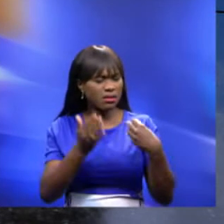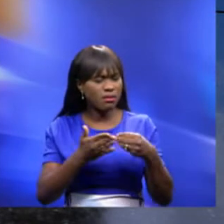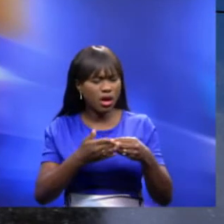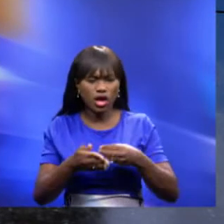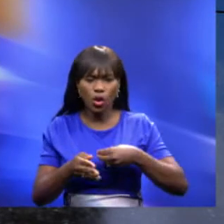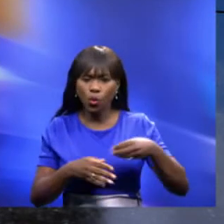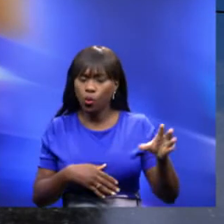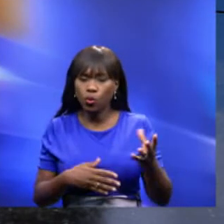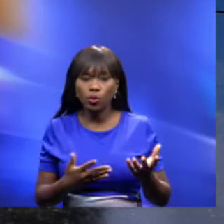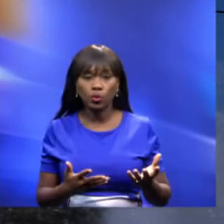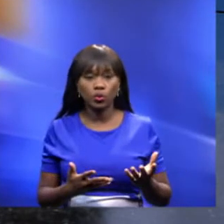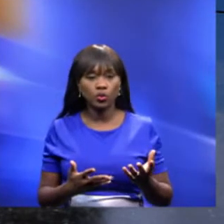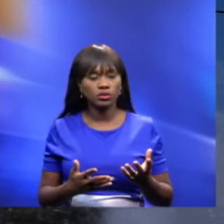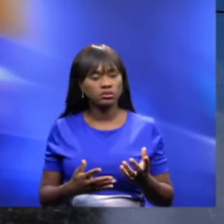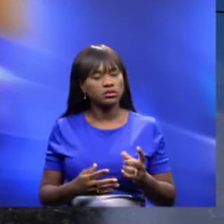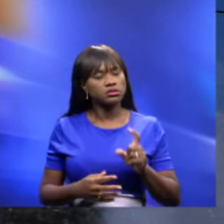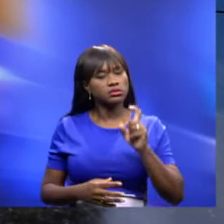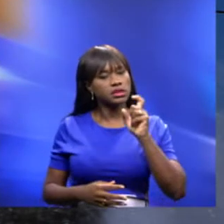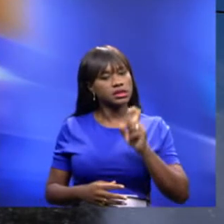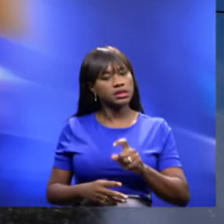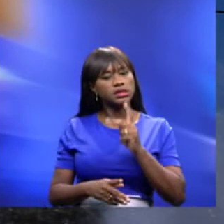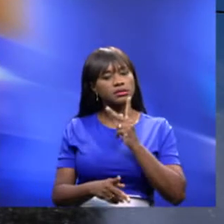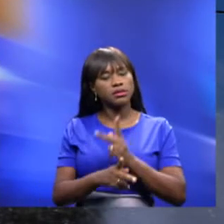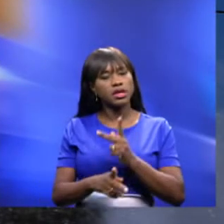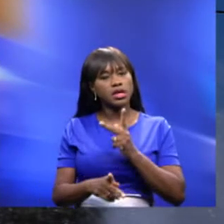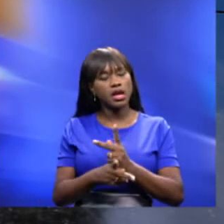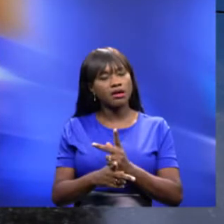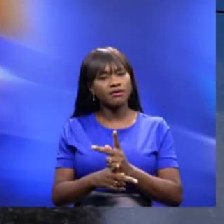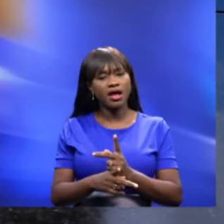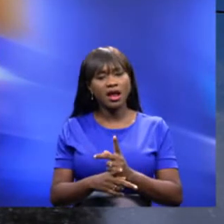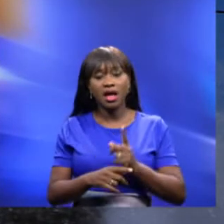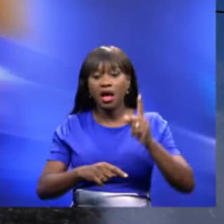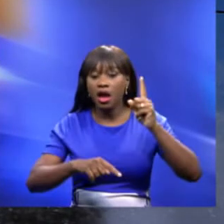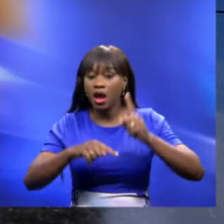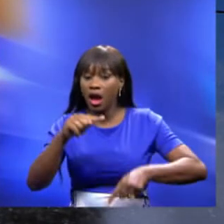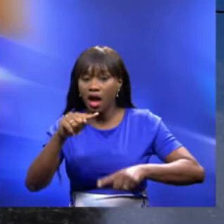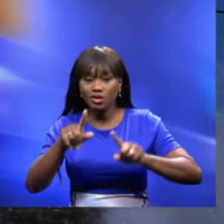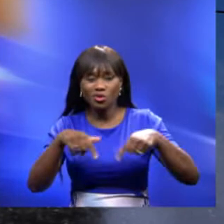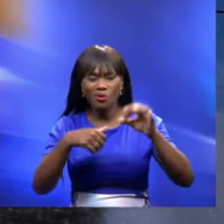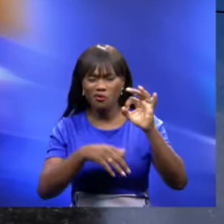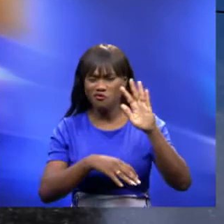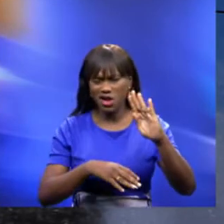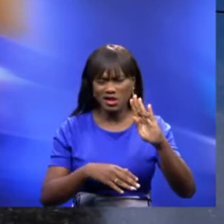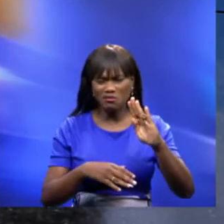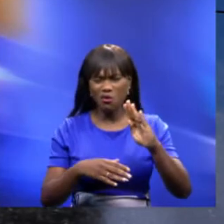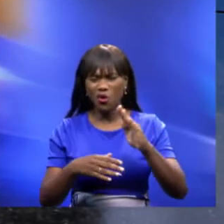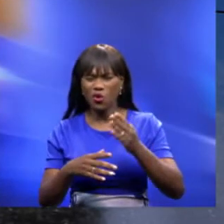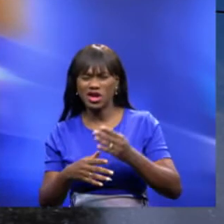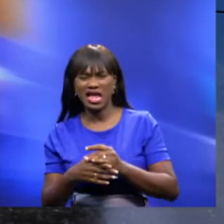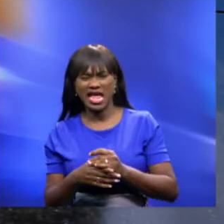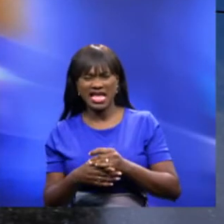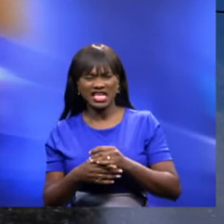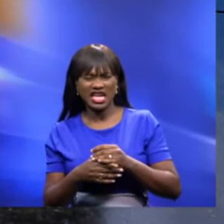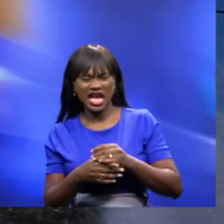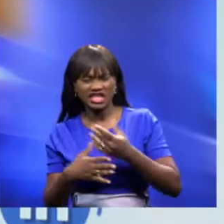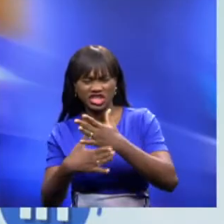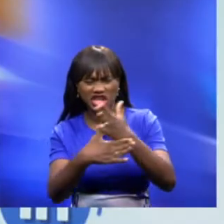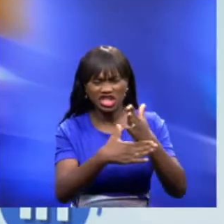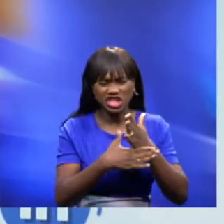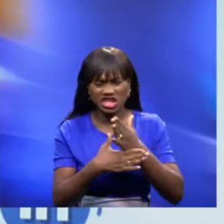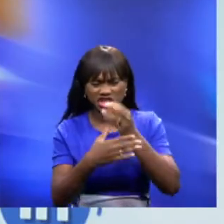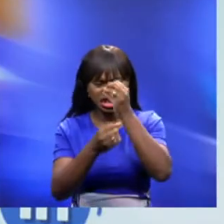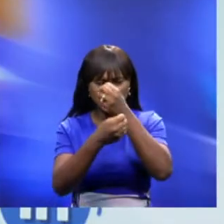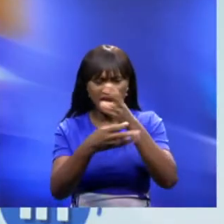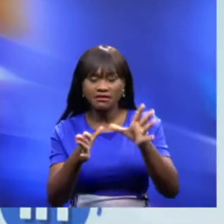want to totally agree with Charles on that ability for us to think